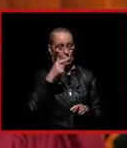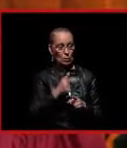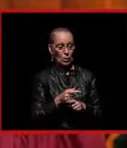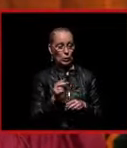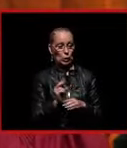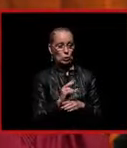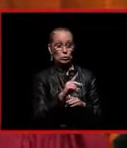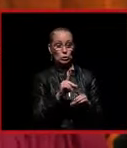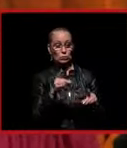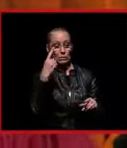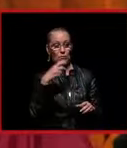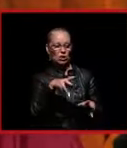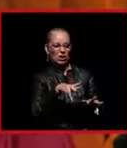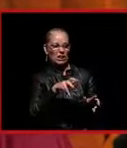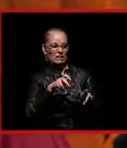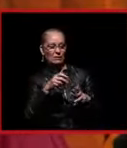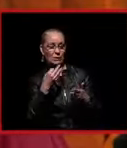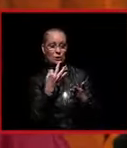gain,